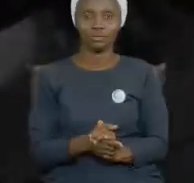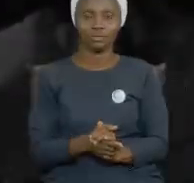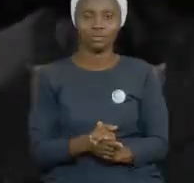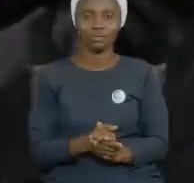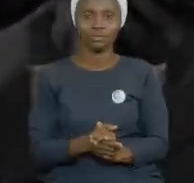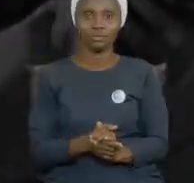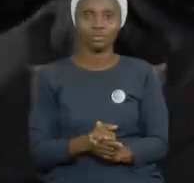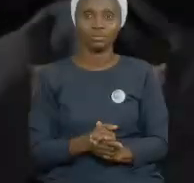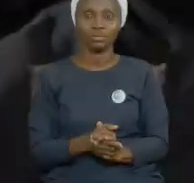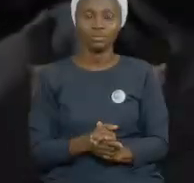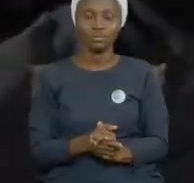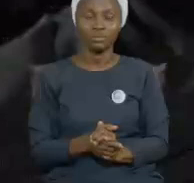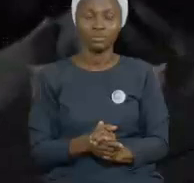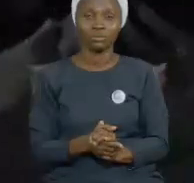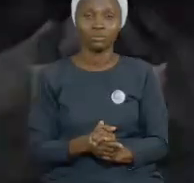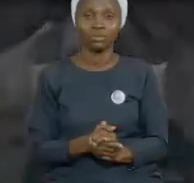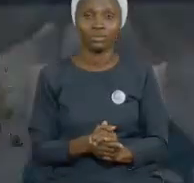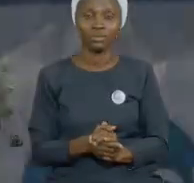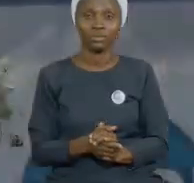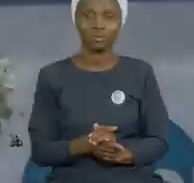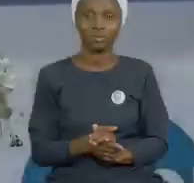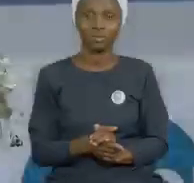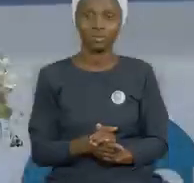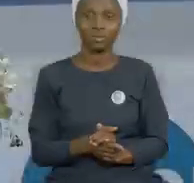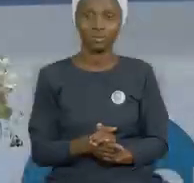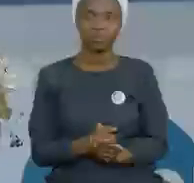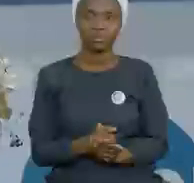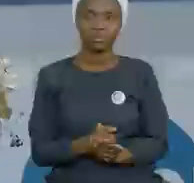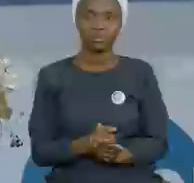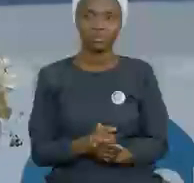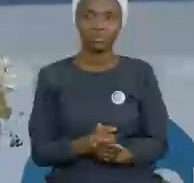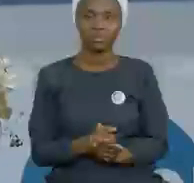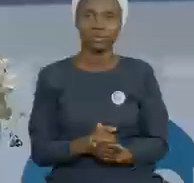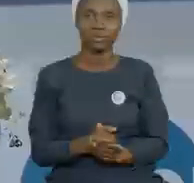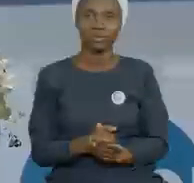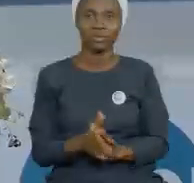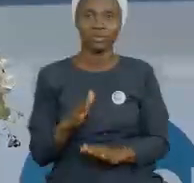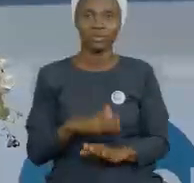Yeah, they're done over here, they're done over there. At the left hand side?